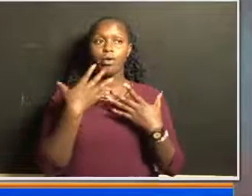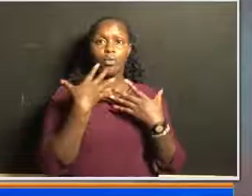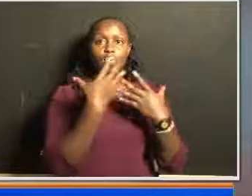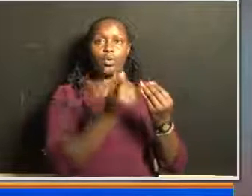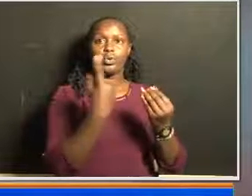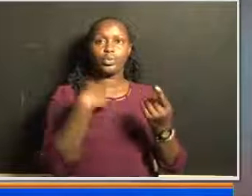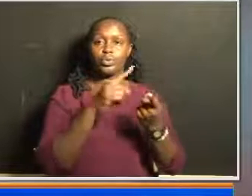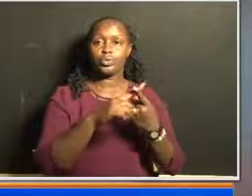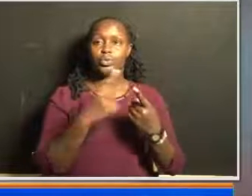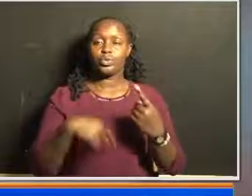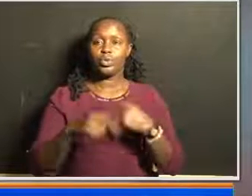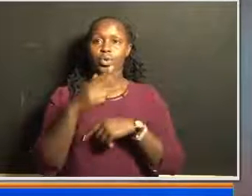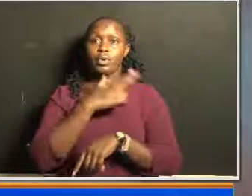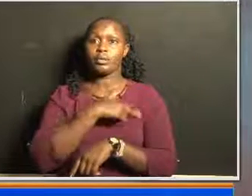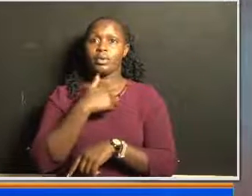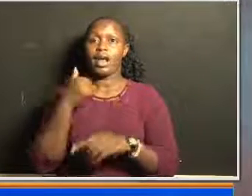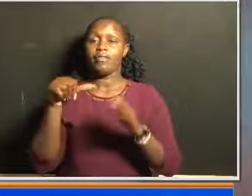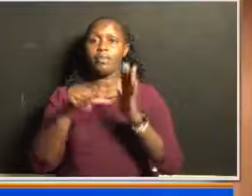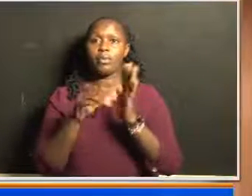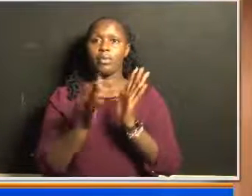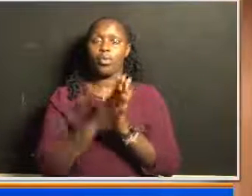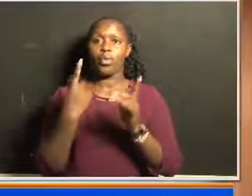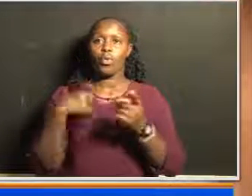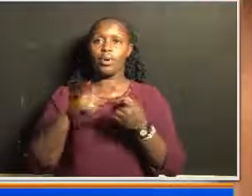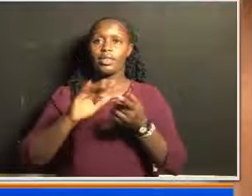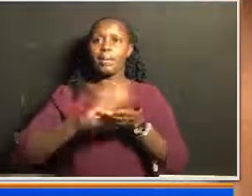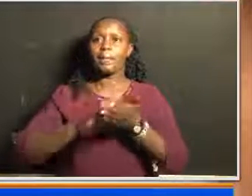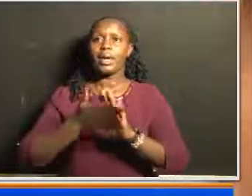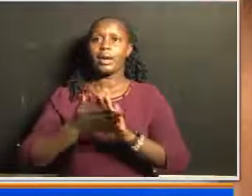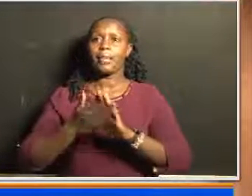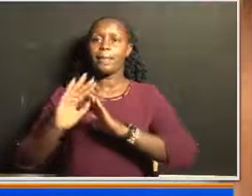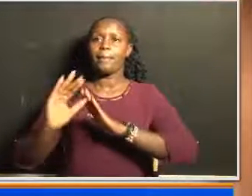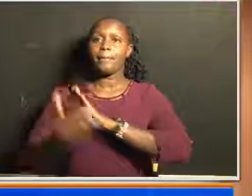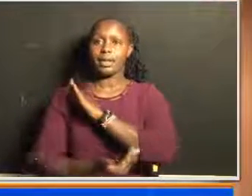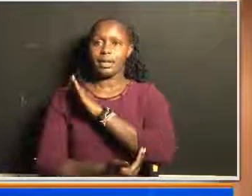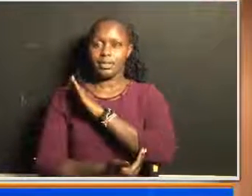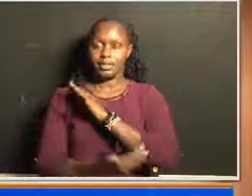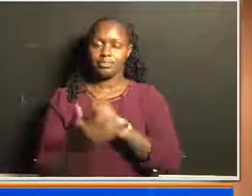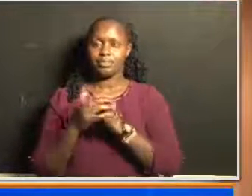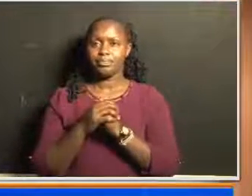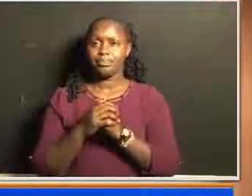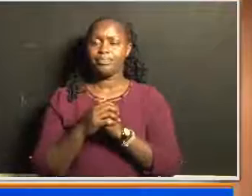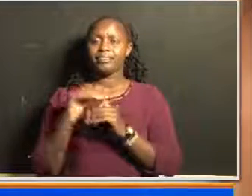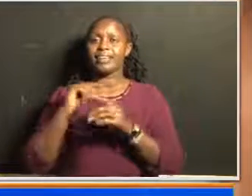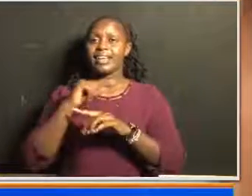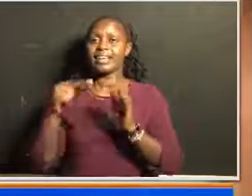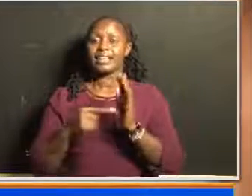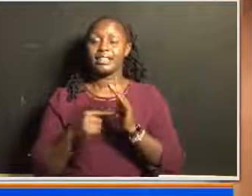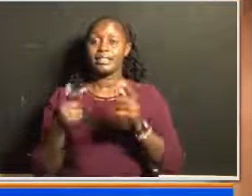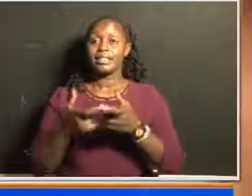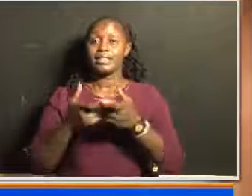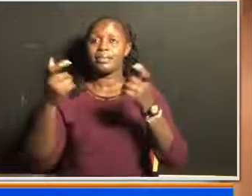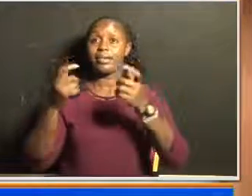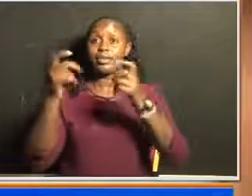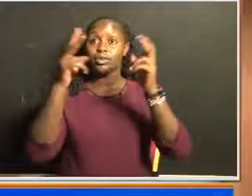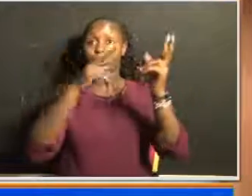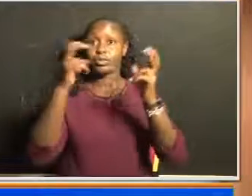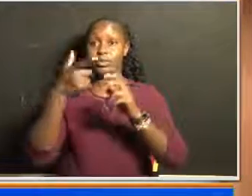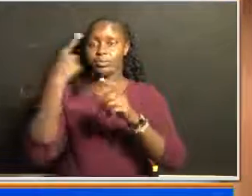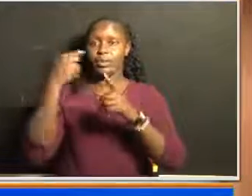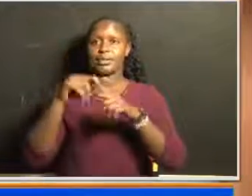in Nakuru have problems with conception. Fertility is a big issue. In fact, it affects